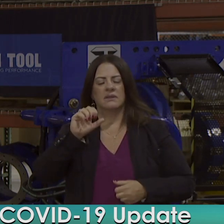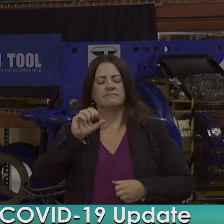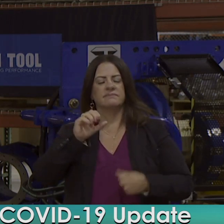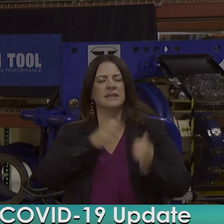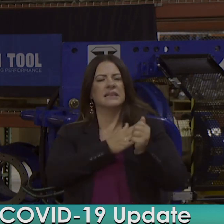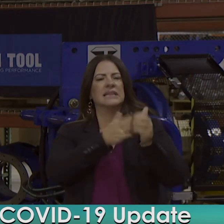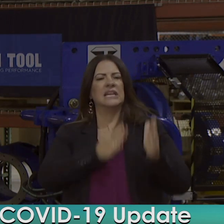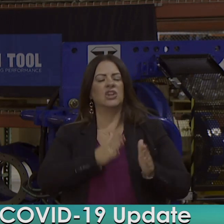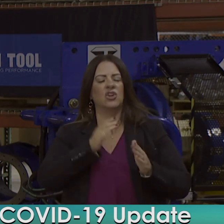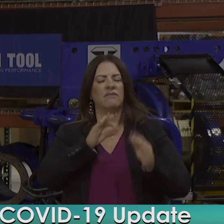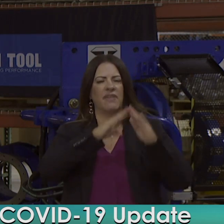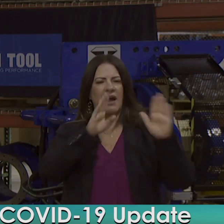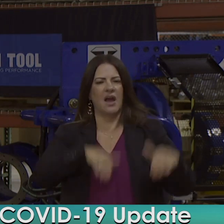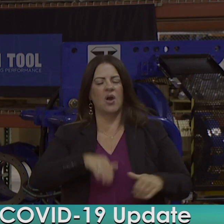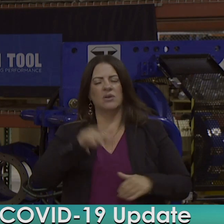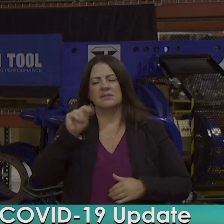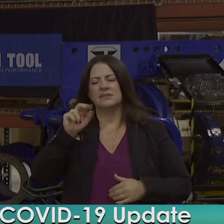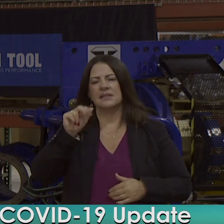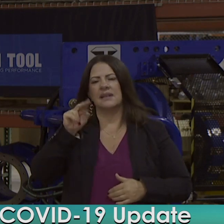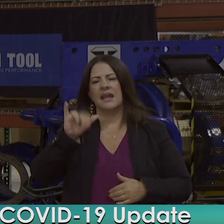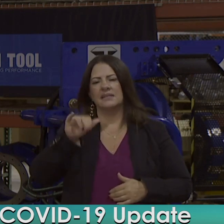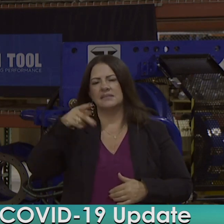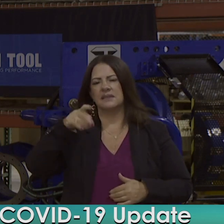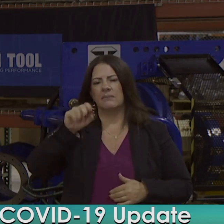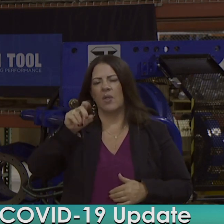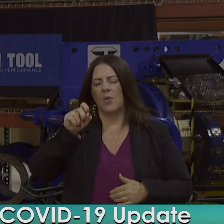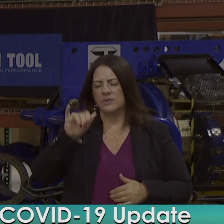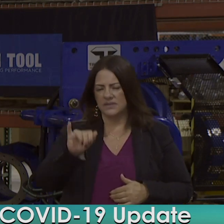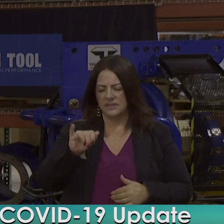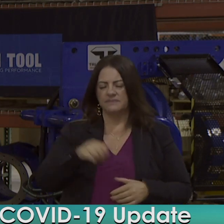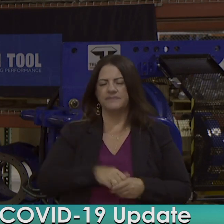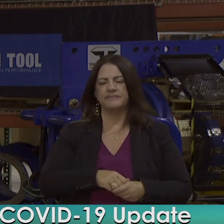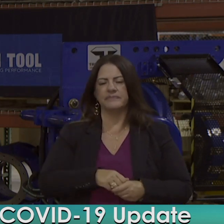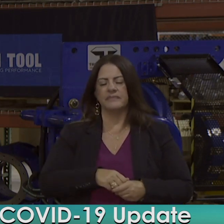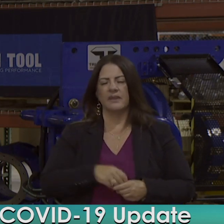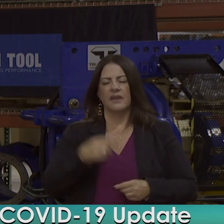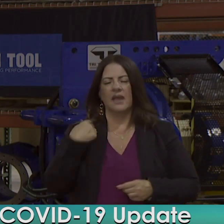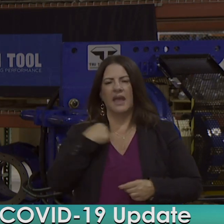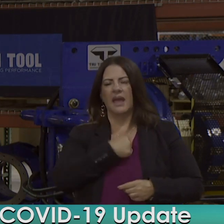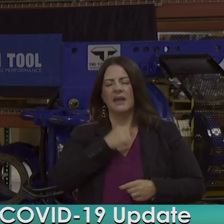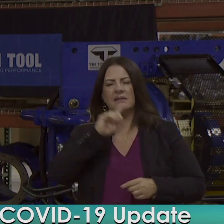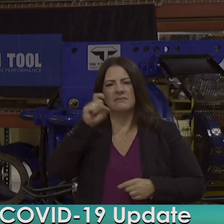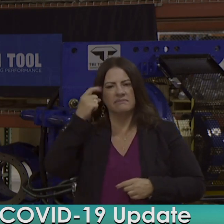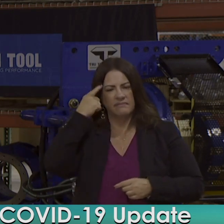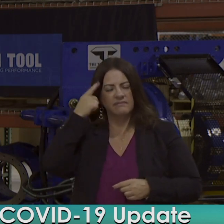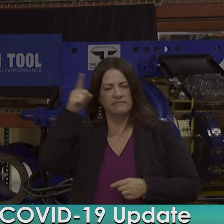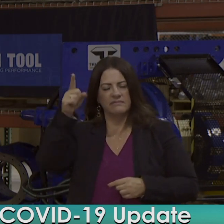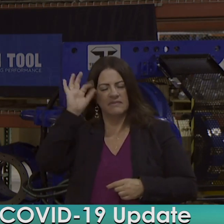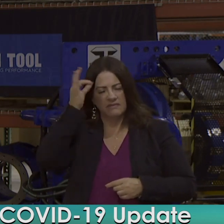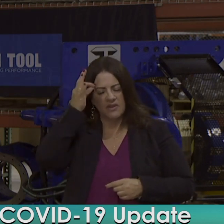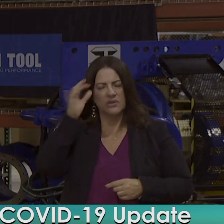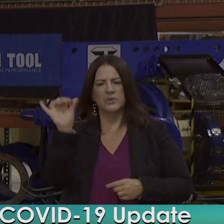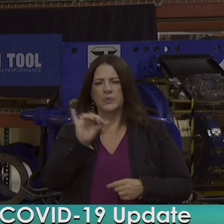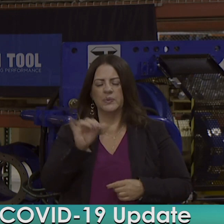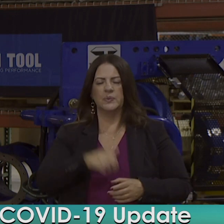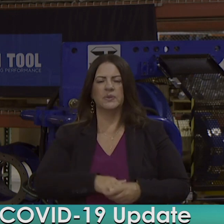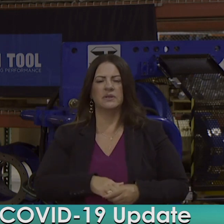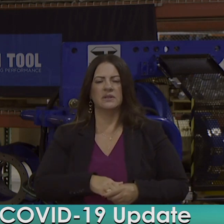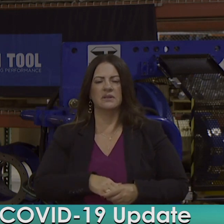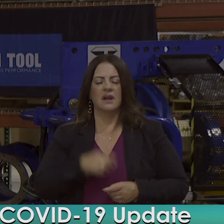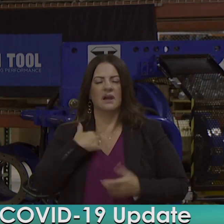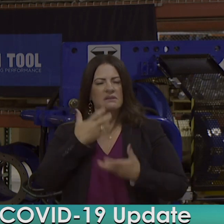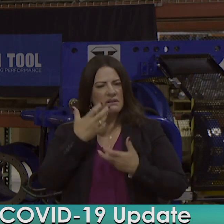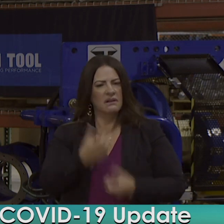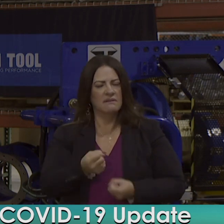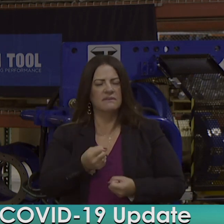my expectation that the federal government, and I really believe this, we've been calling for this probably as aggressively as any state in the country, but my